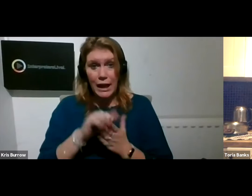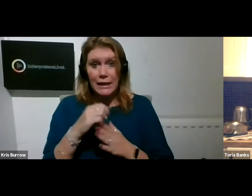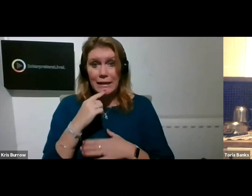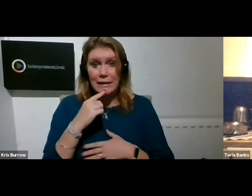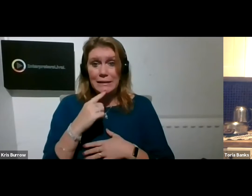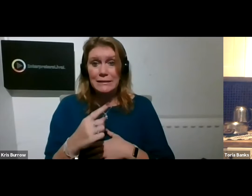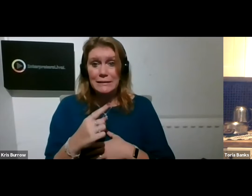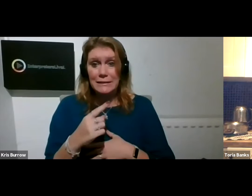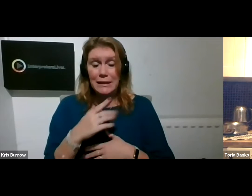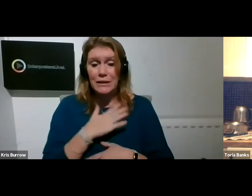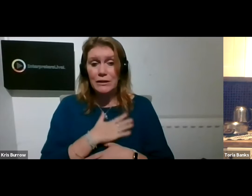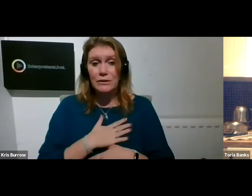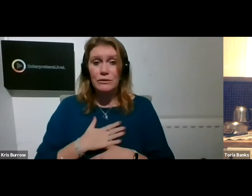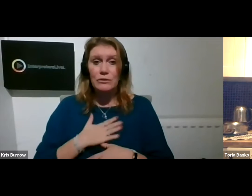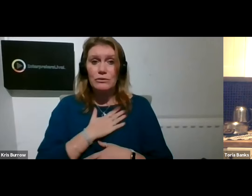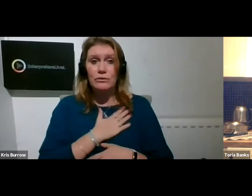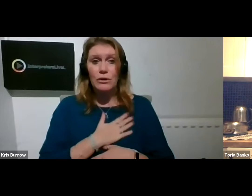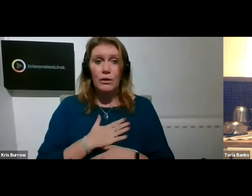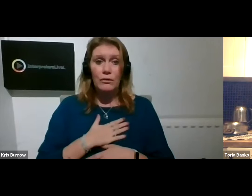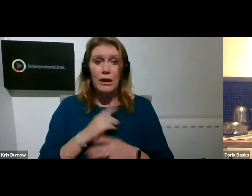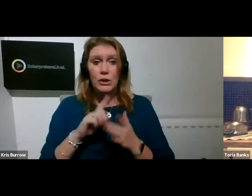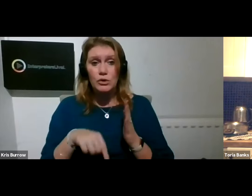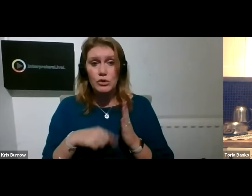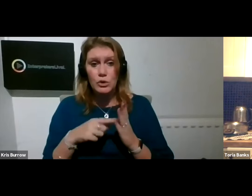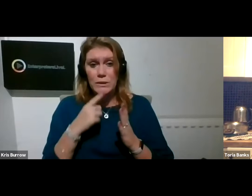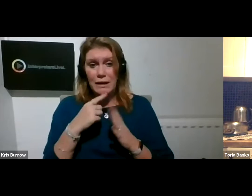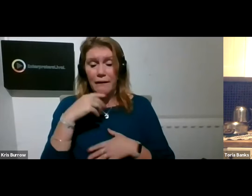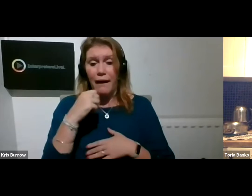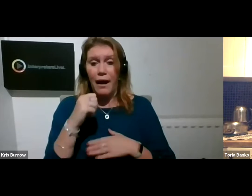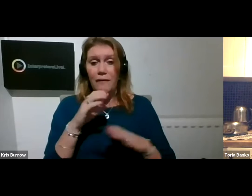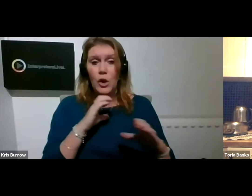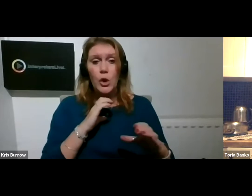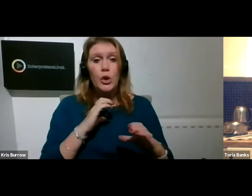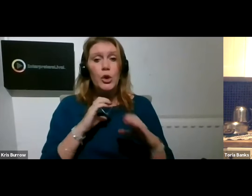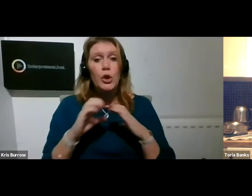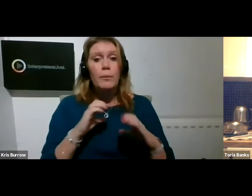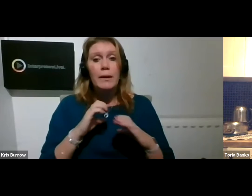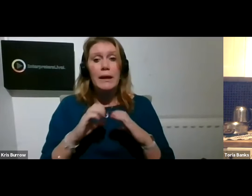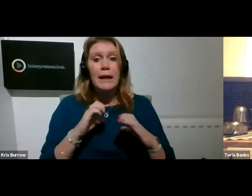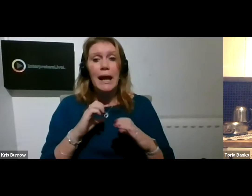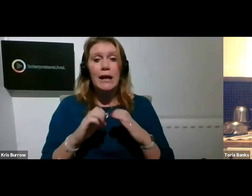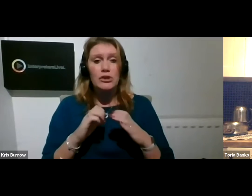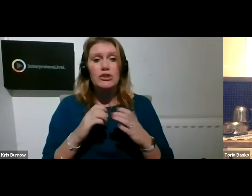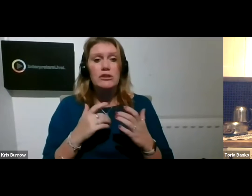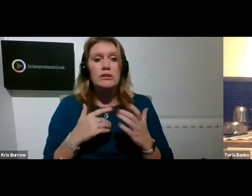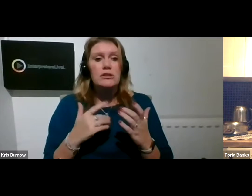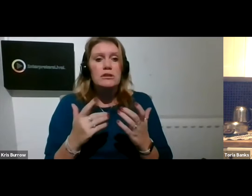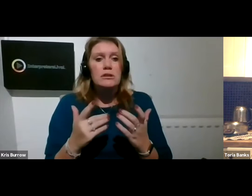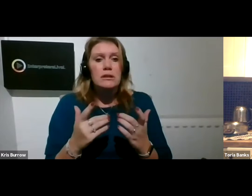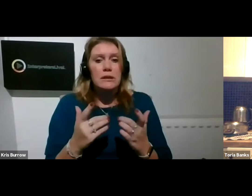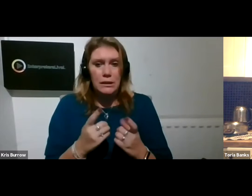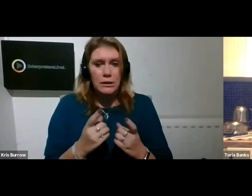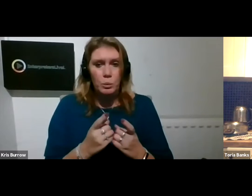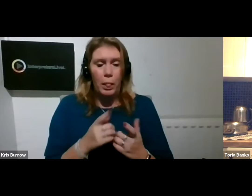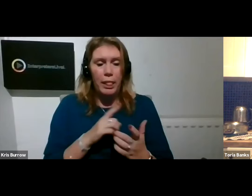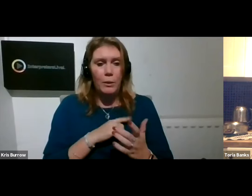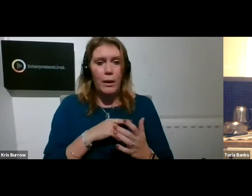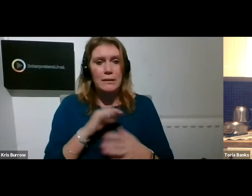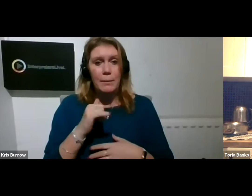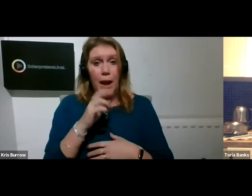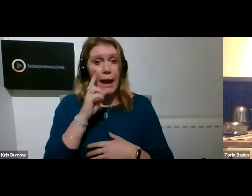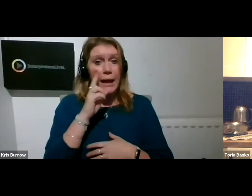got, as some people may know, I've got a communication impairment and I can see it, but it doesn't always come out right. It's